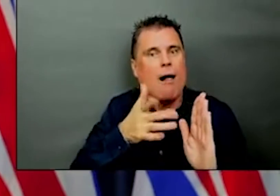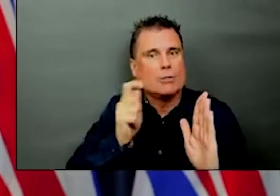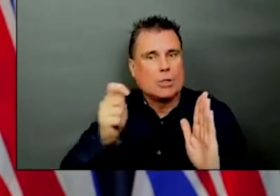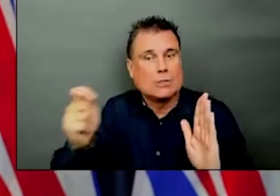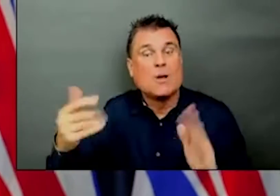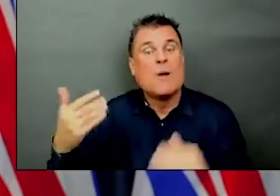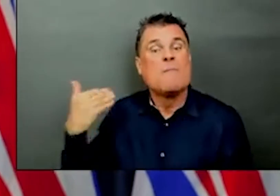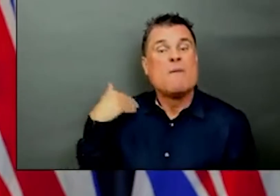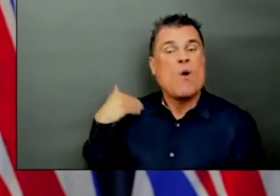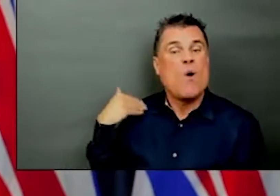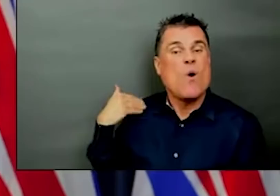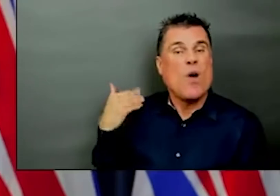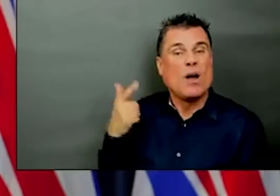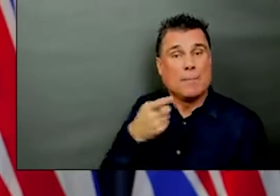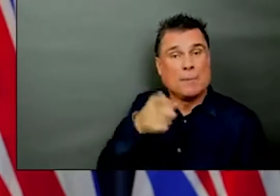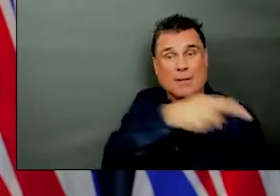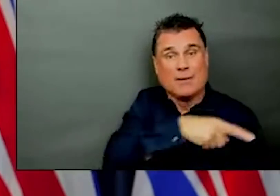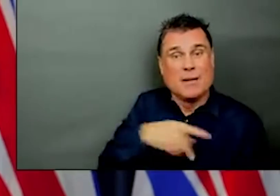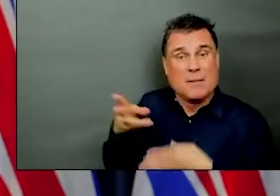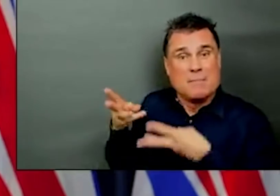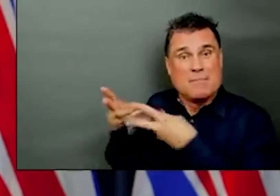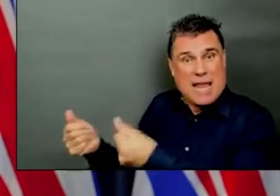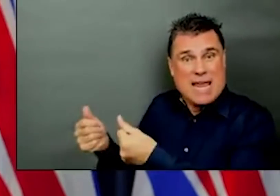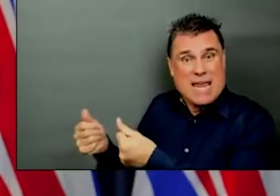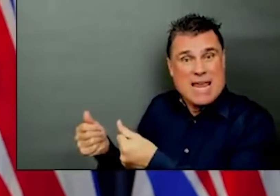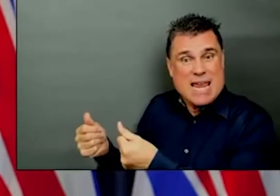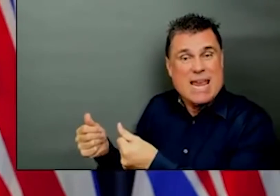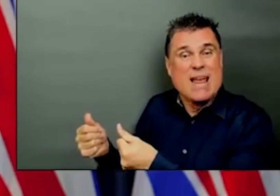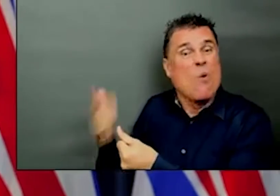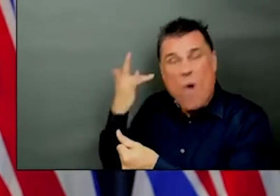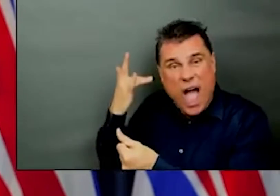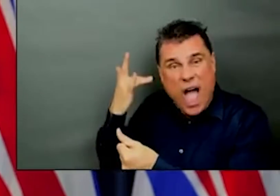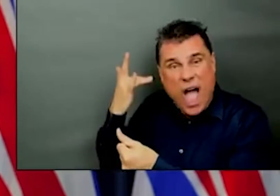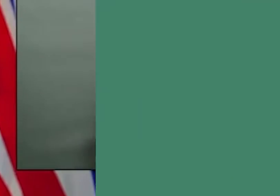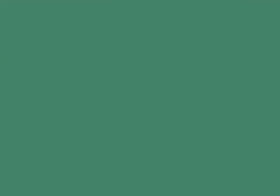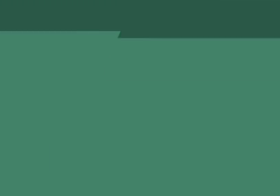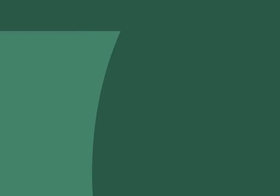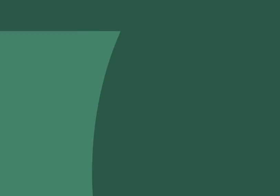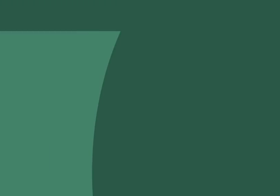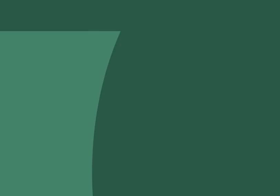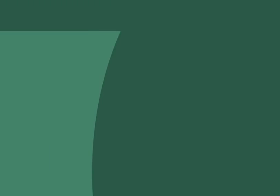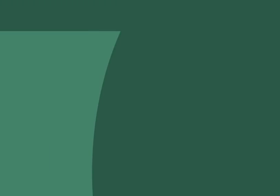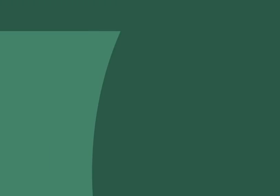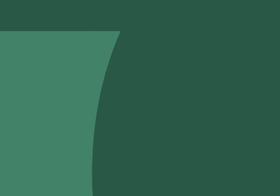of their driving habits in the first quarter of last year. First 2 quarters, I should say.